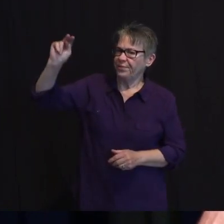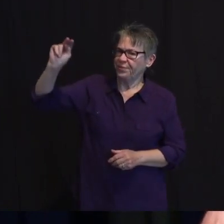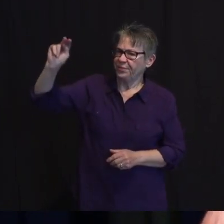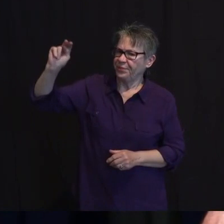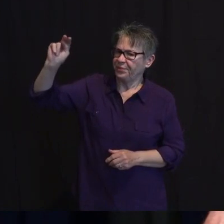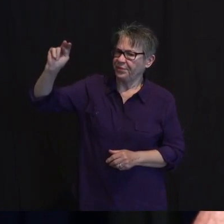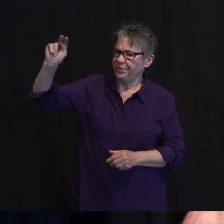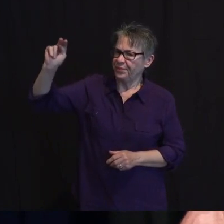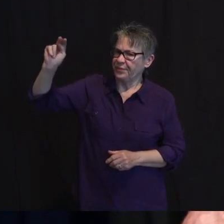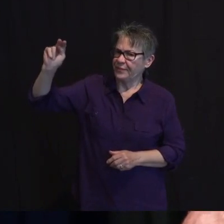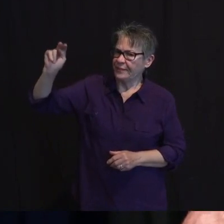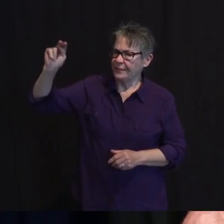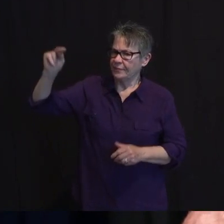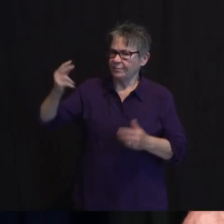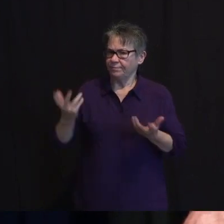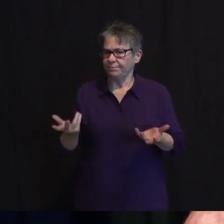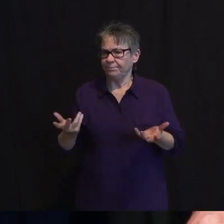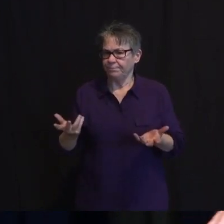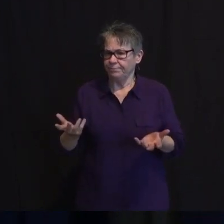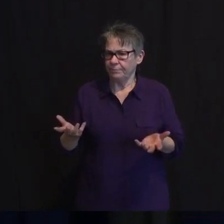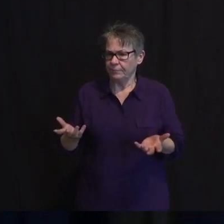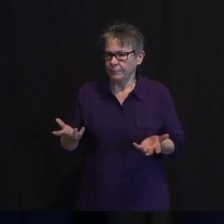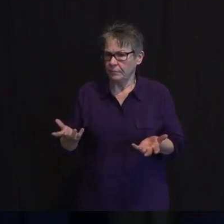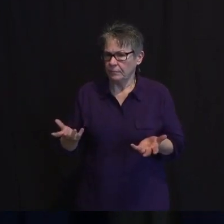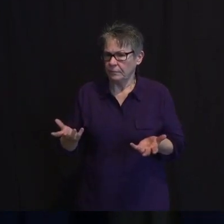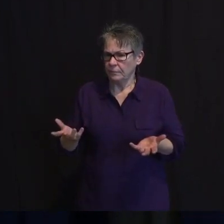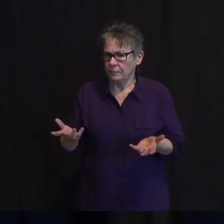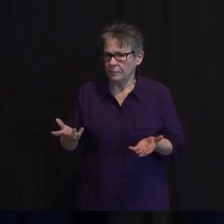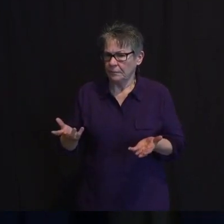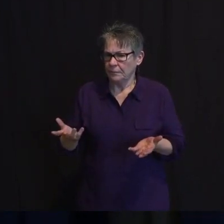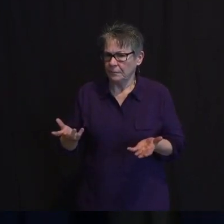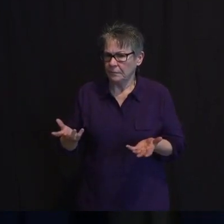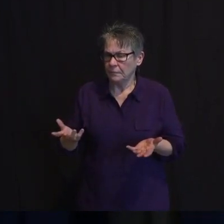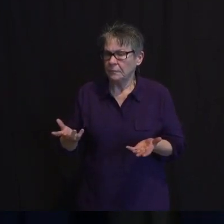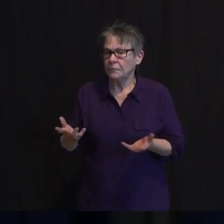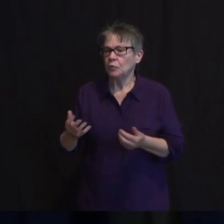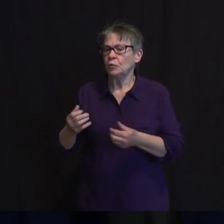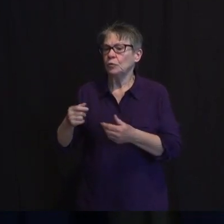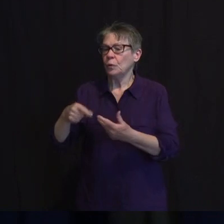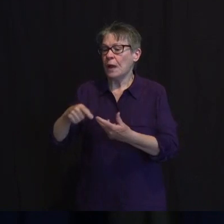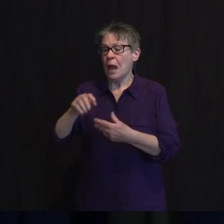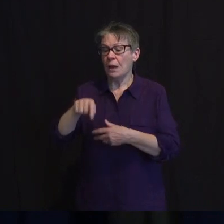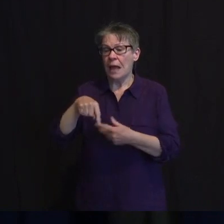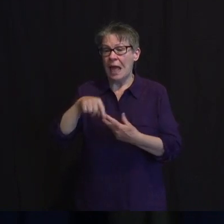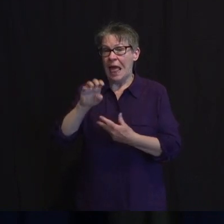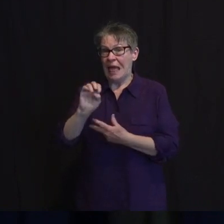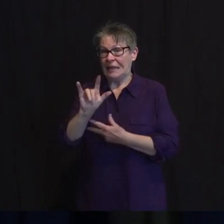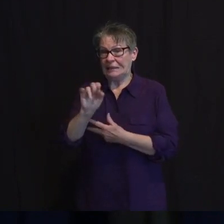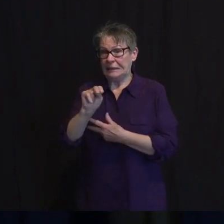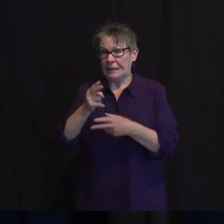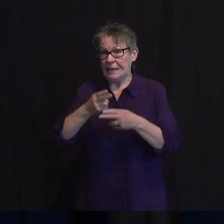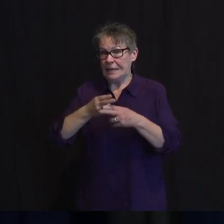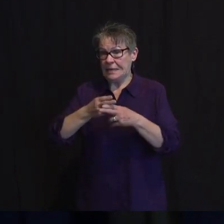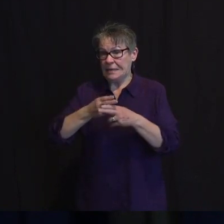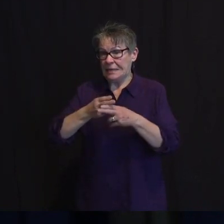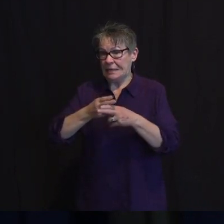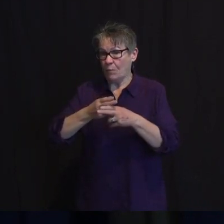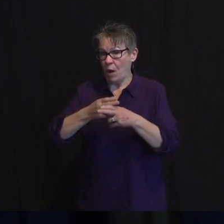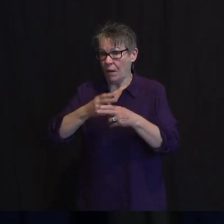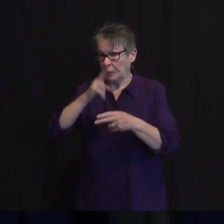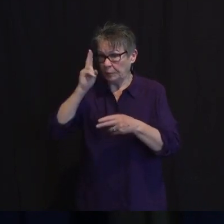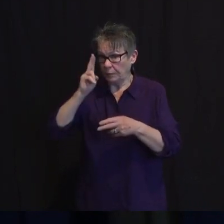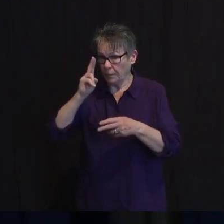starts to build down in Edison at the convention center. So we're being as dynamic and as fluid with reallocating staffing around the state,